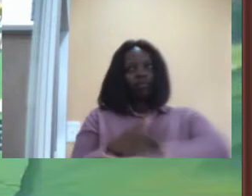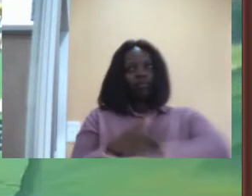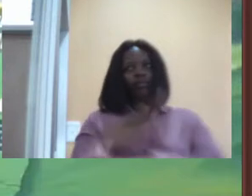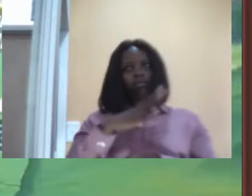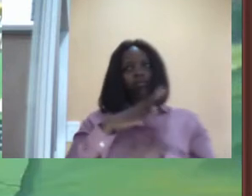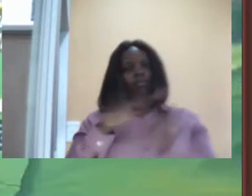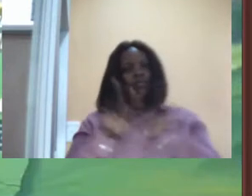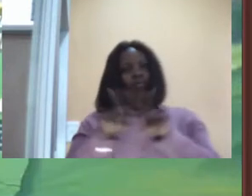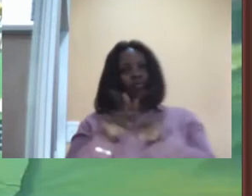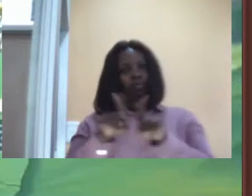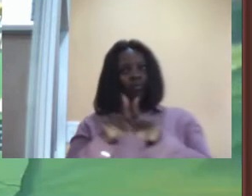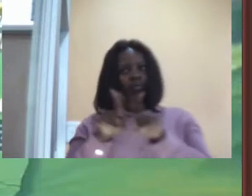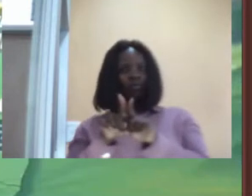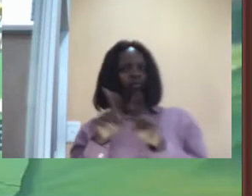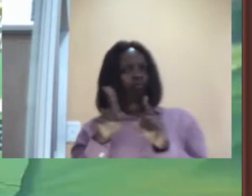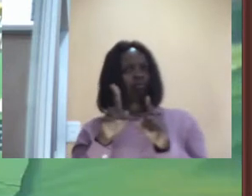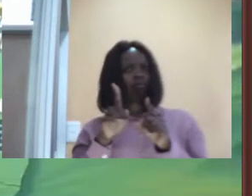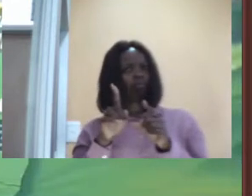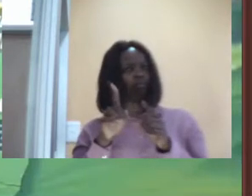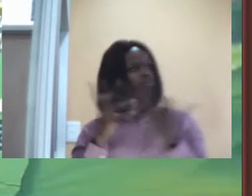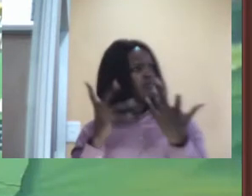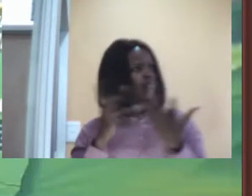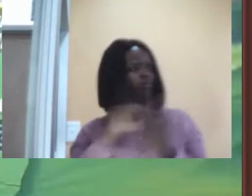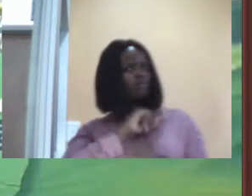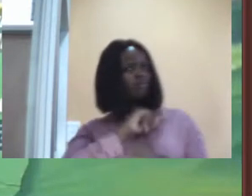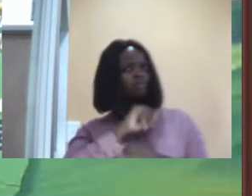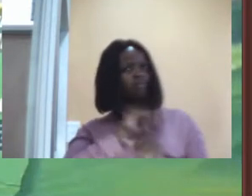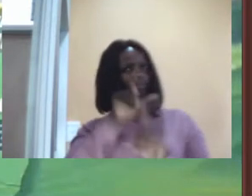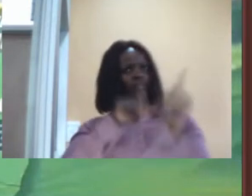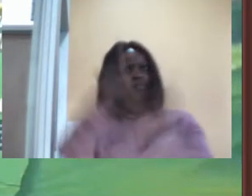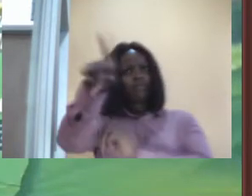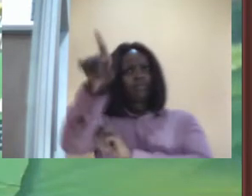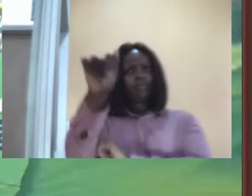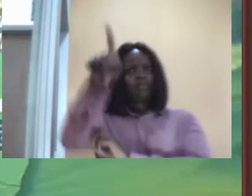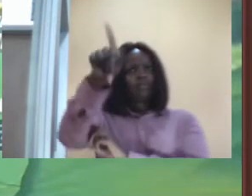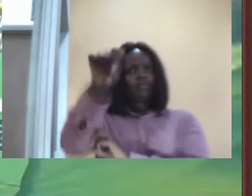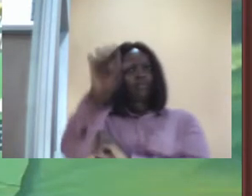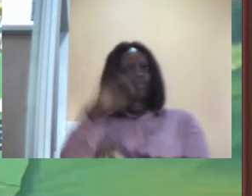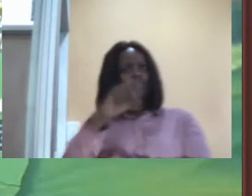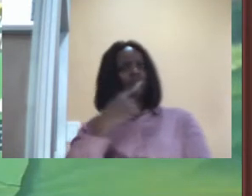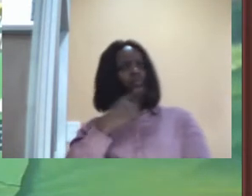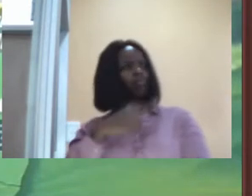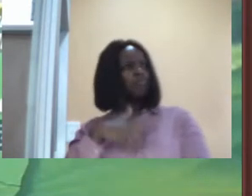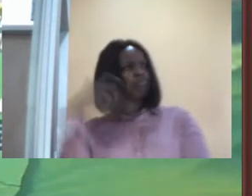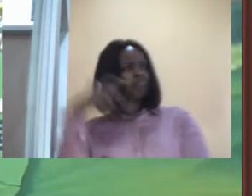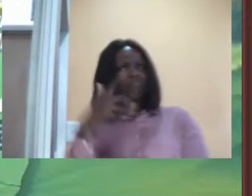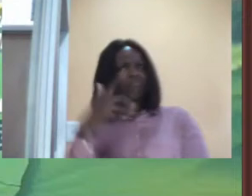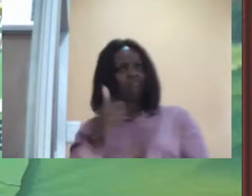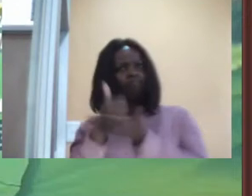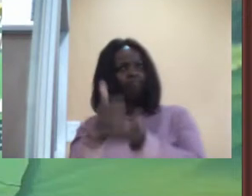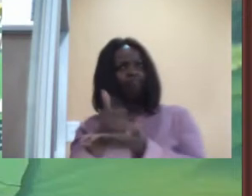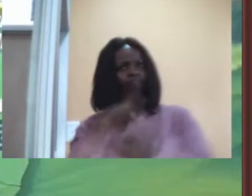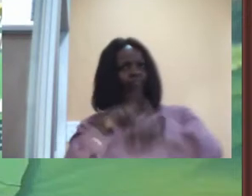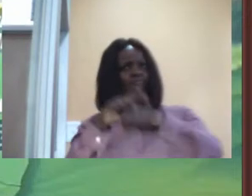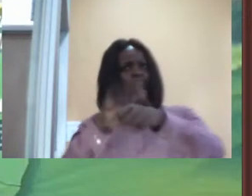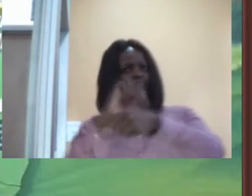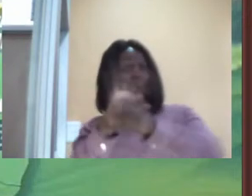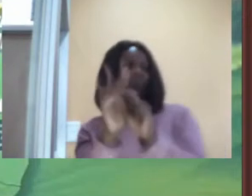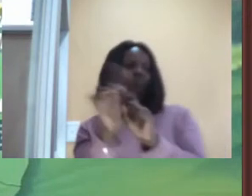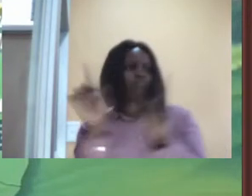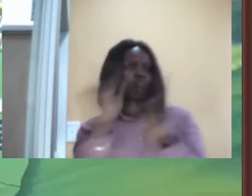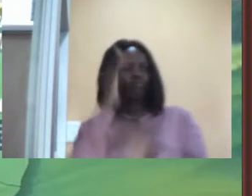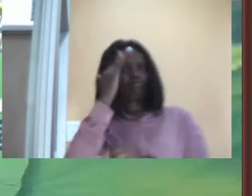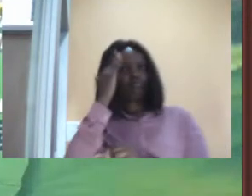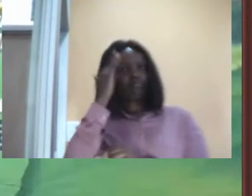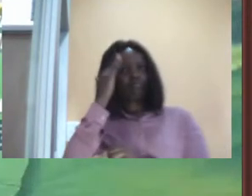also in COVID, and I'm not sure why Honourable Papas is getting that we are not assisting during these times. But I know